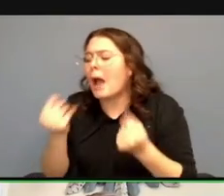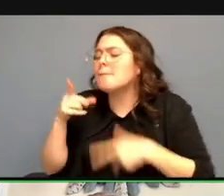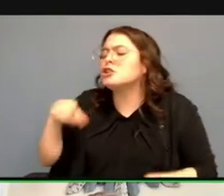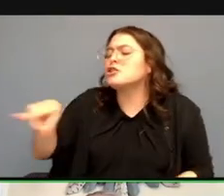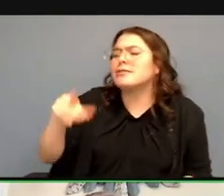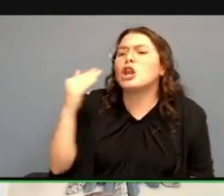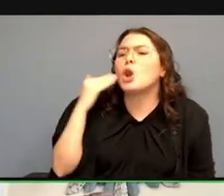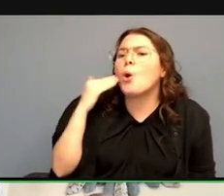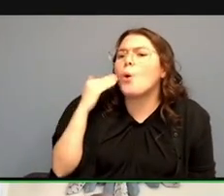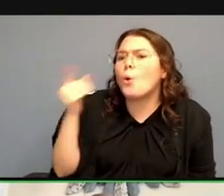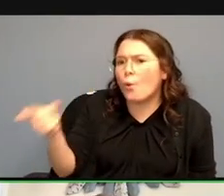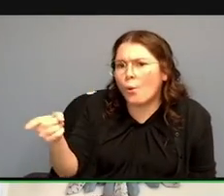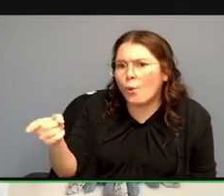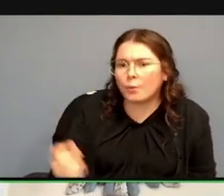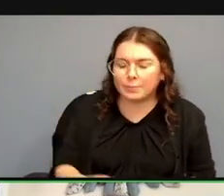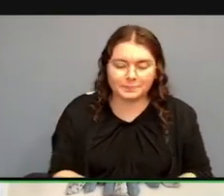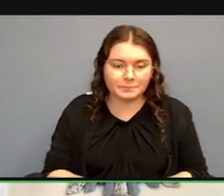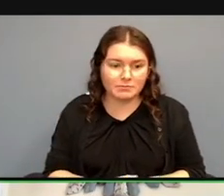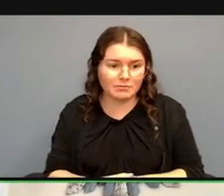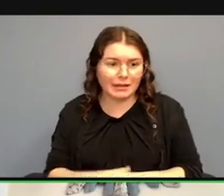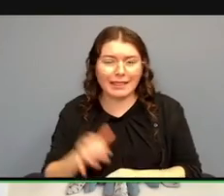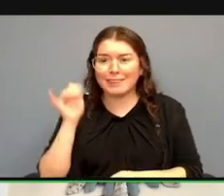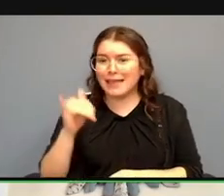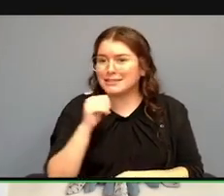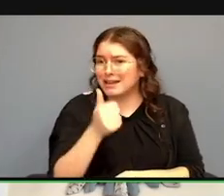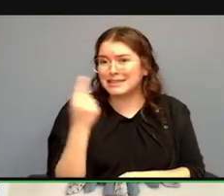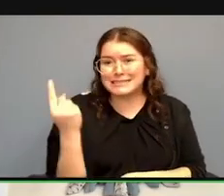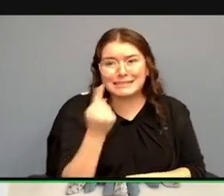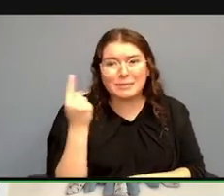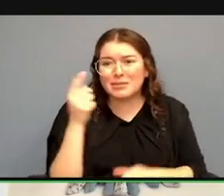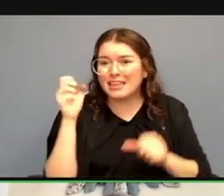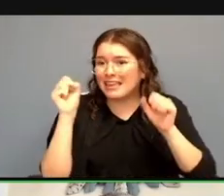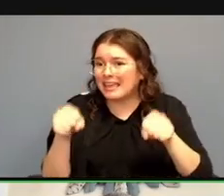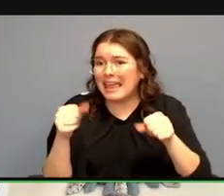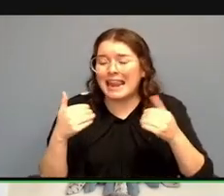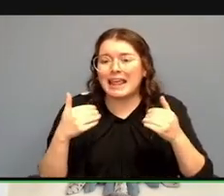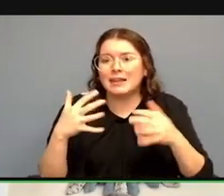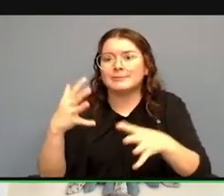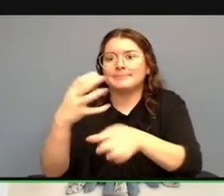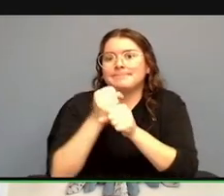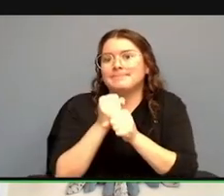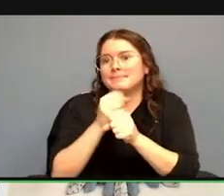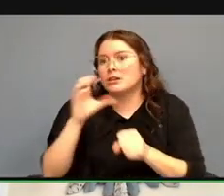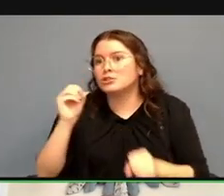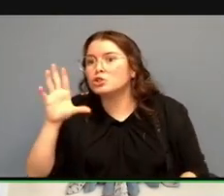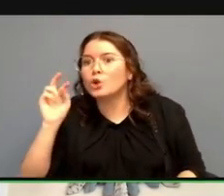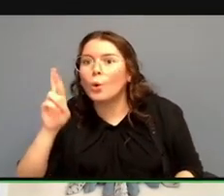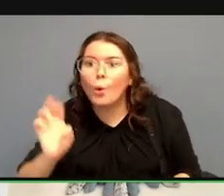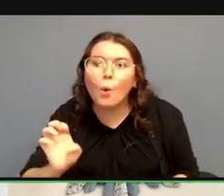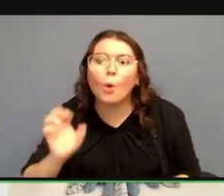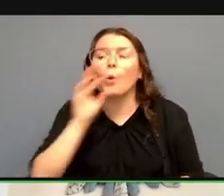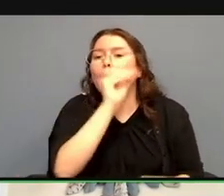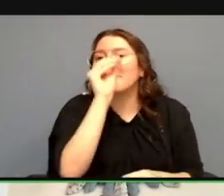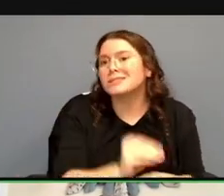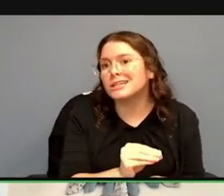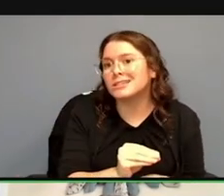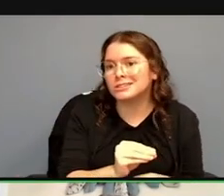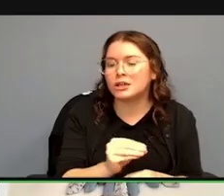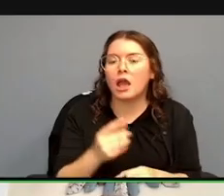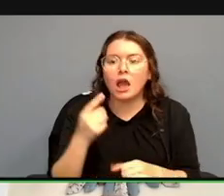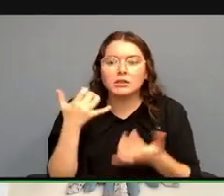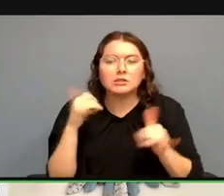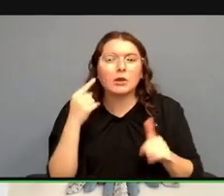know. And even though that's not something we can maybe get a score from, I think that that's